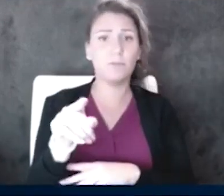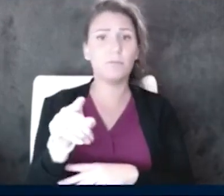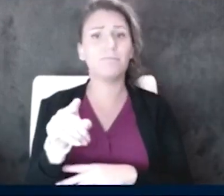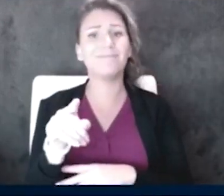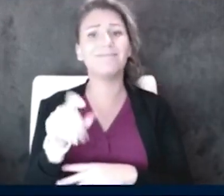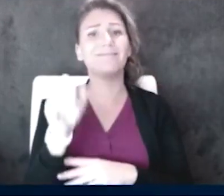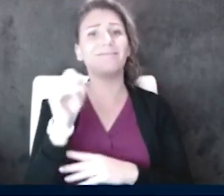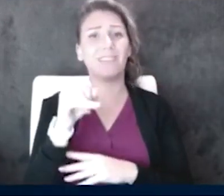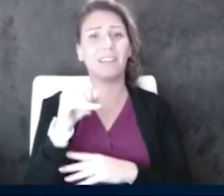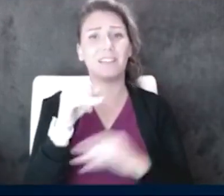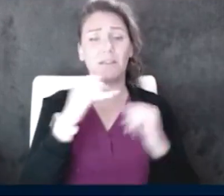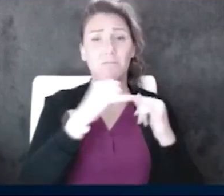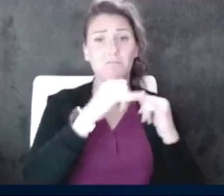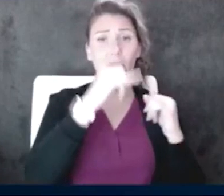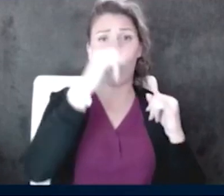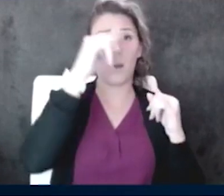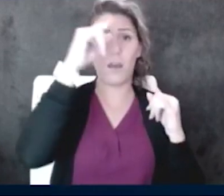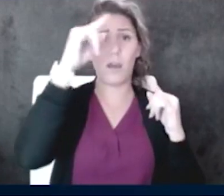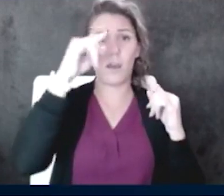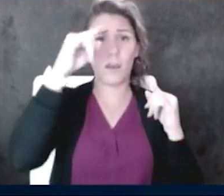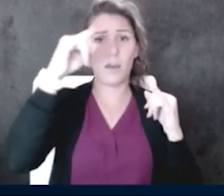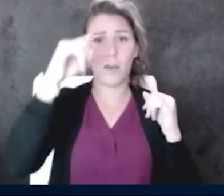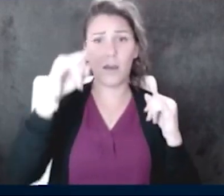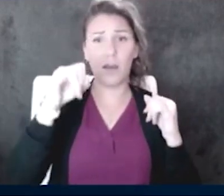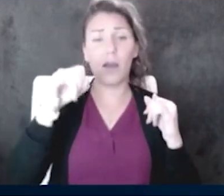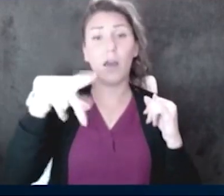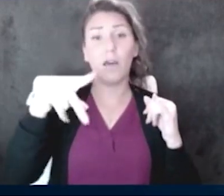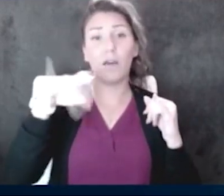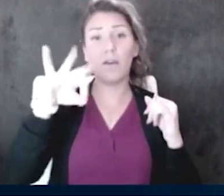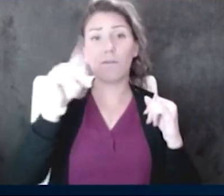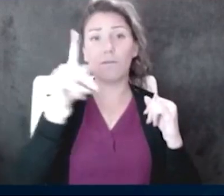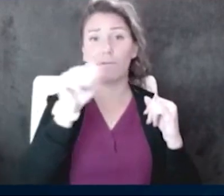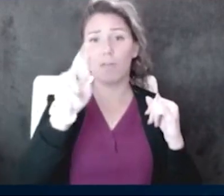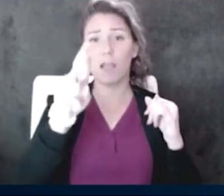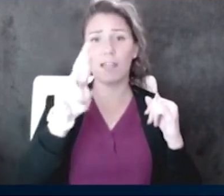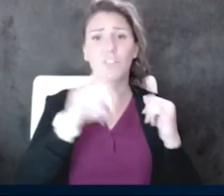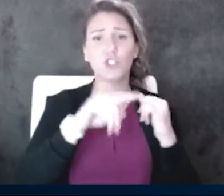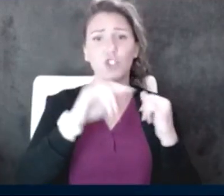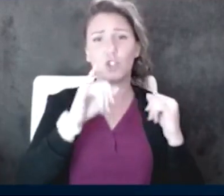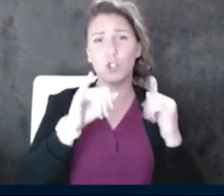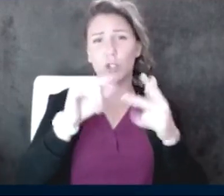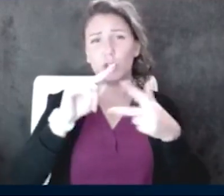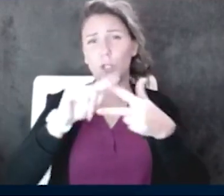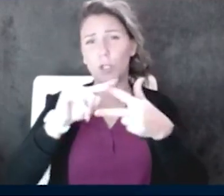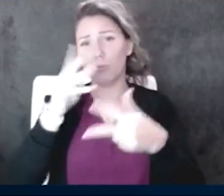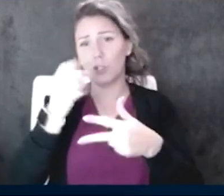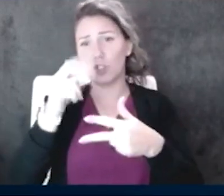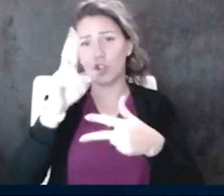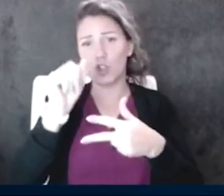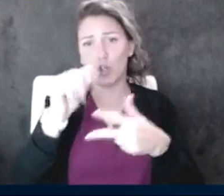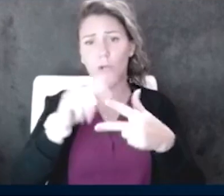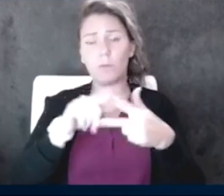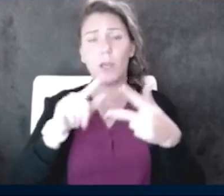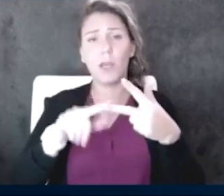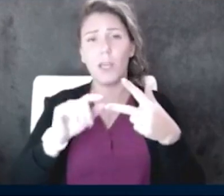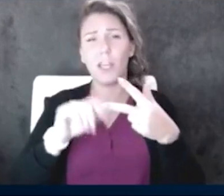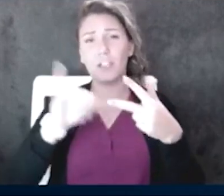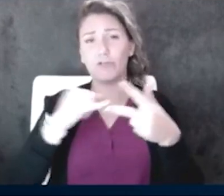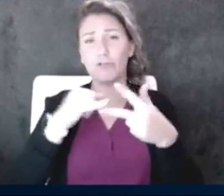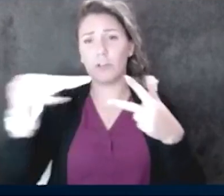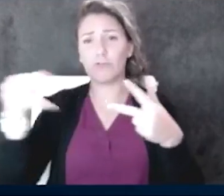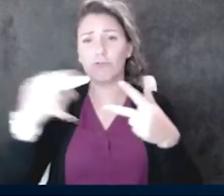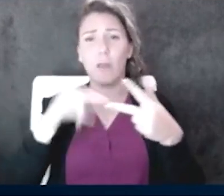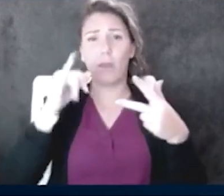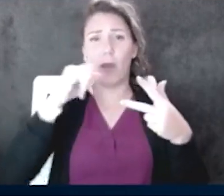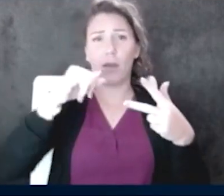Pfizer. There's a little bit of a rise in Moderna. J&J kind of steadily falling. But look at that uptick in Pfizer, suggesting that, as